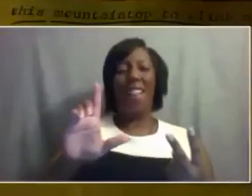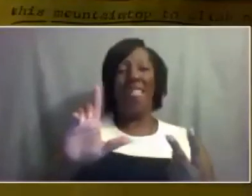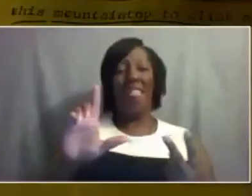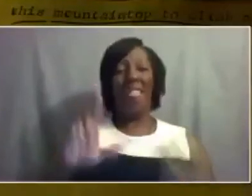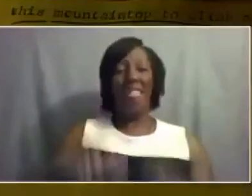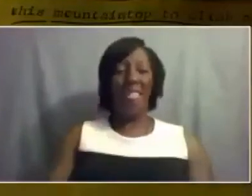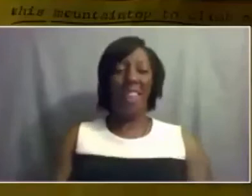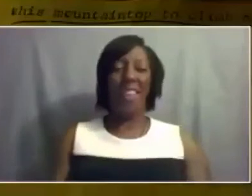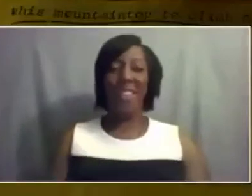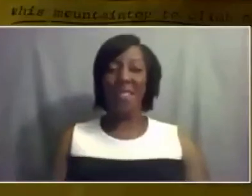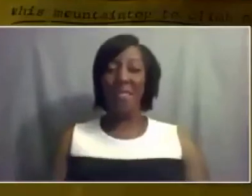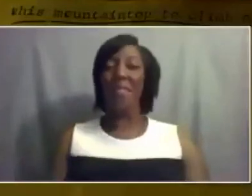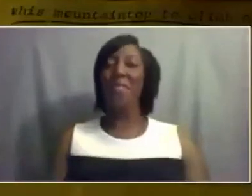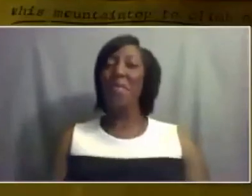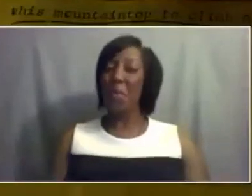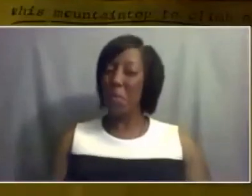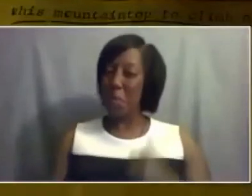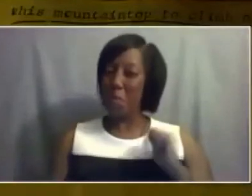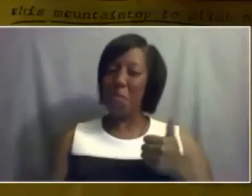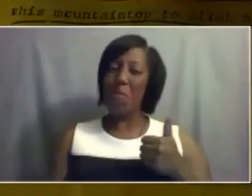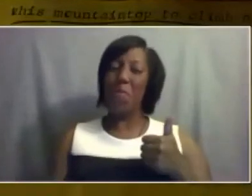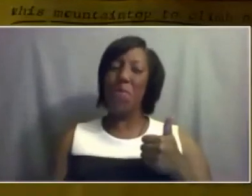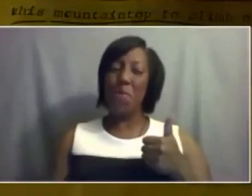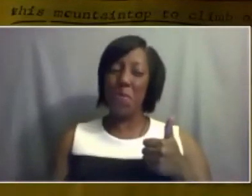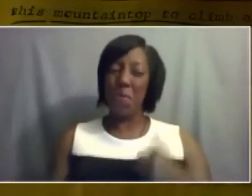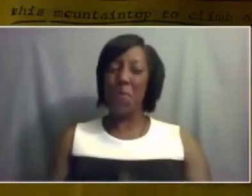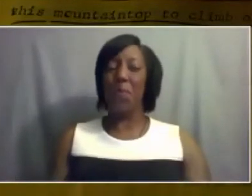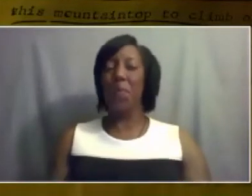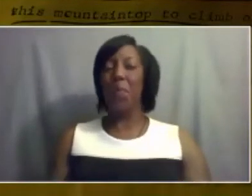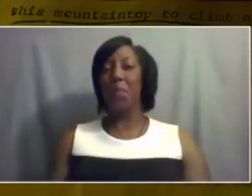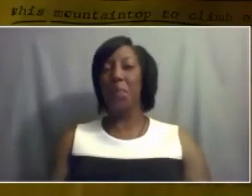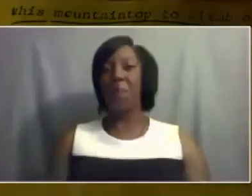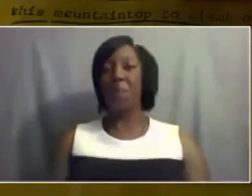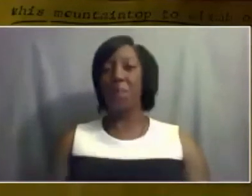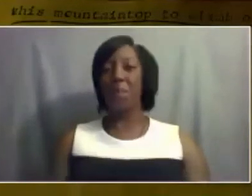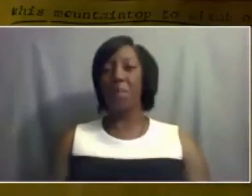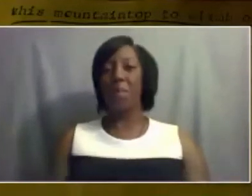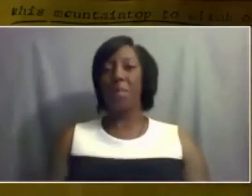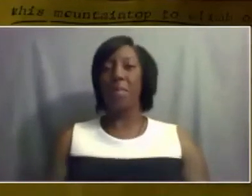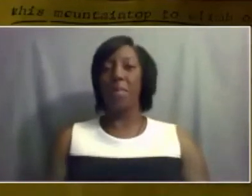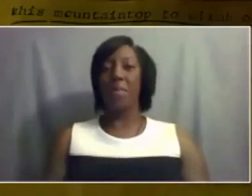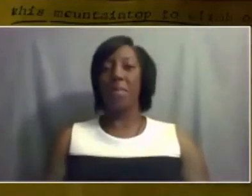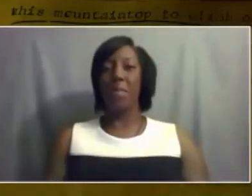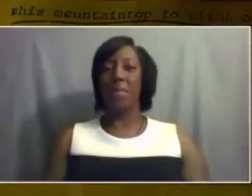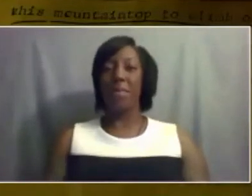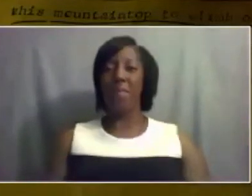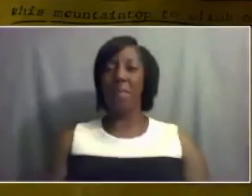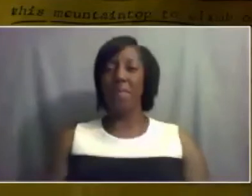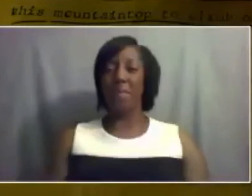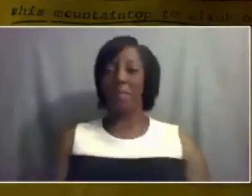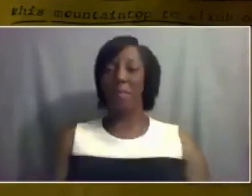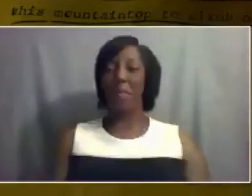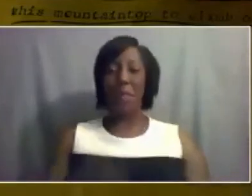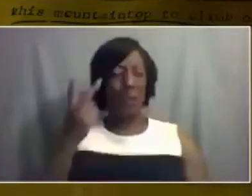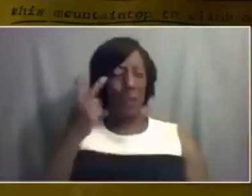Gotcha. We've seen you stand up to enough folks, enough situations to follow that